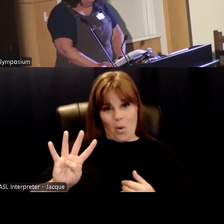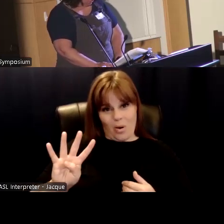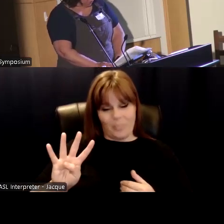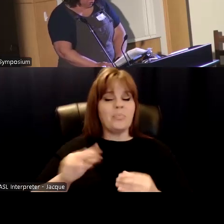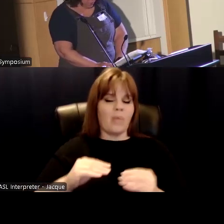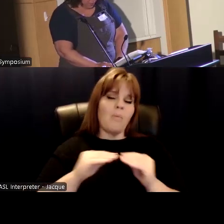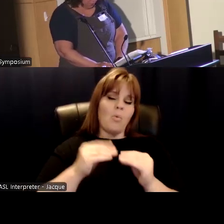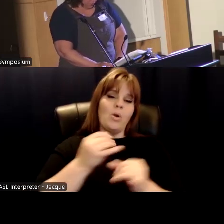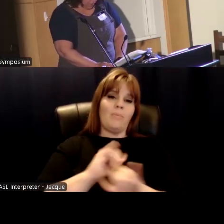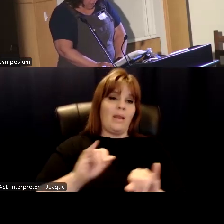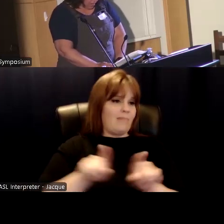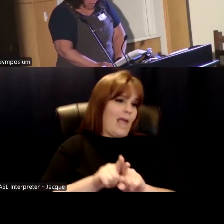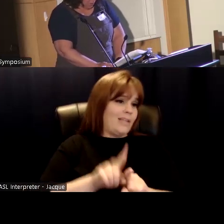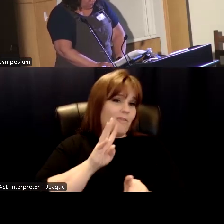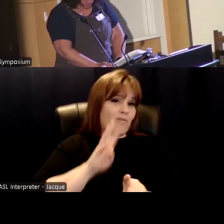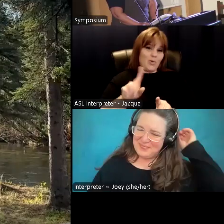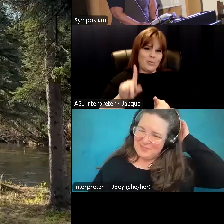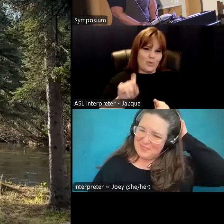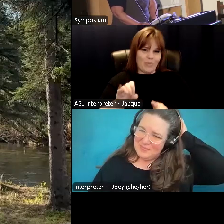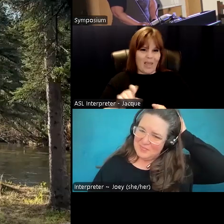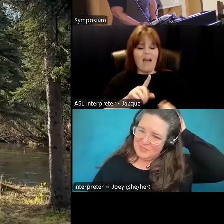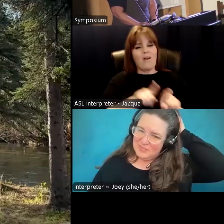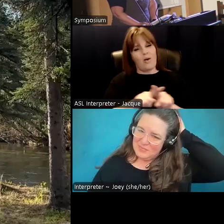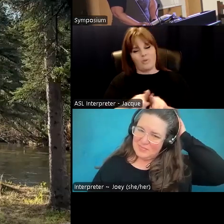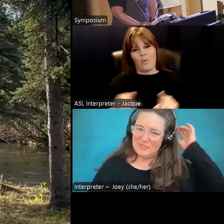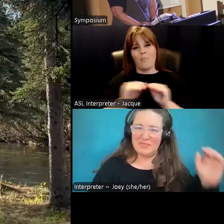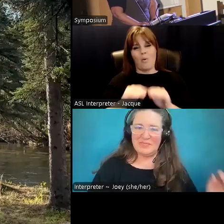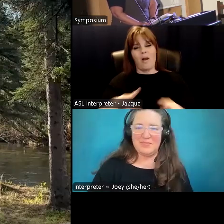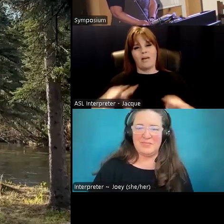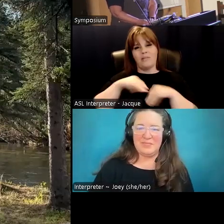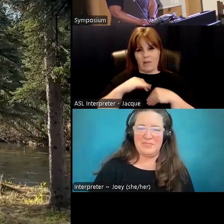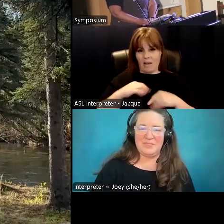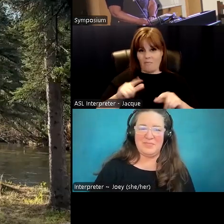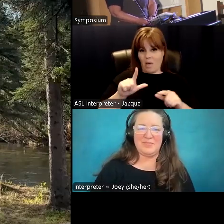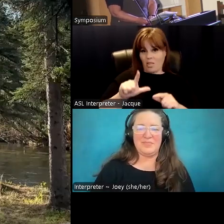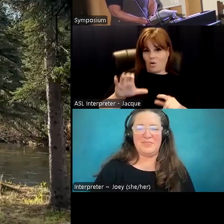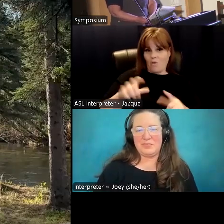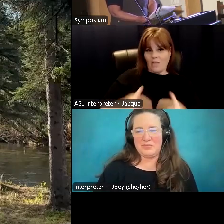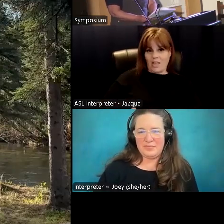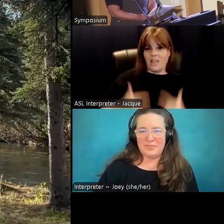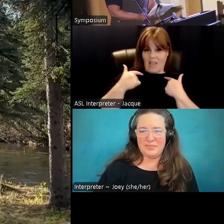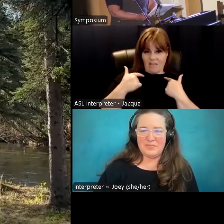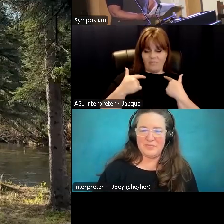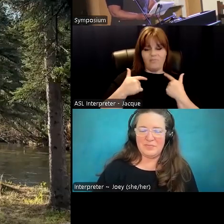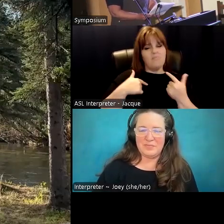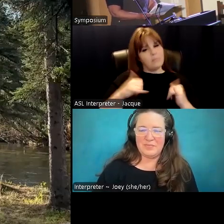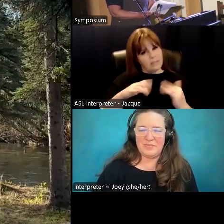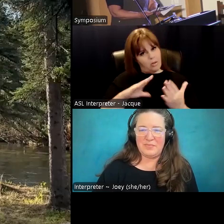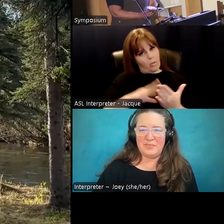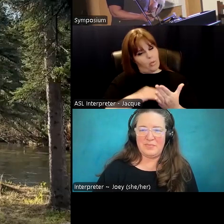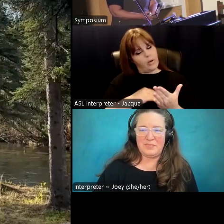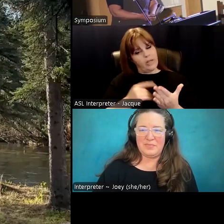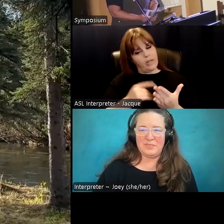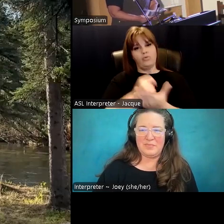as a 4-year-old should be, and I'm also more accepting of my long COVID life. I'm still learning to treat